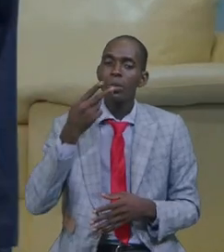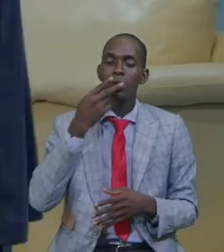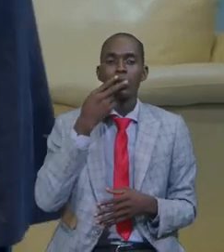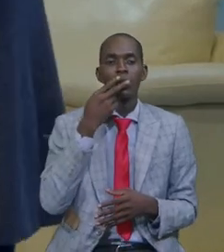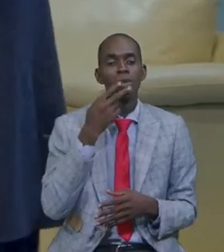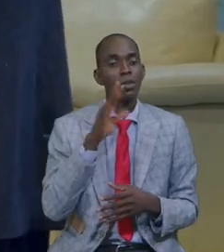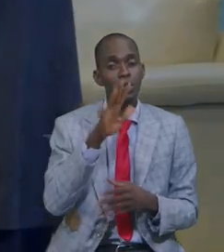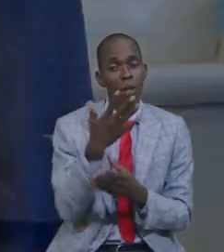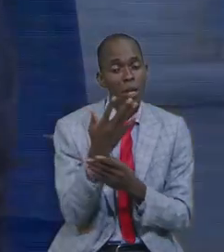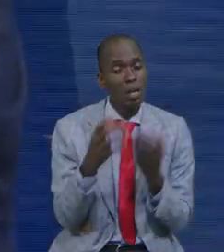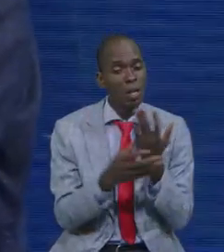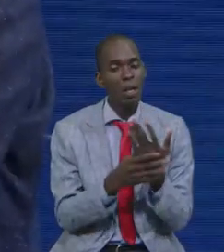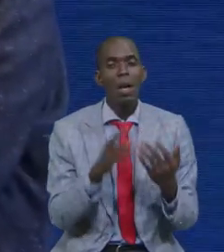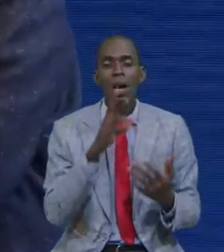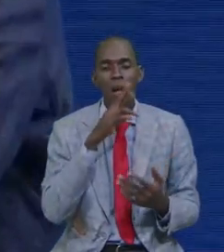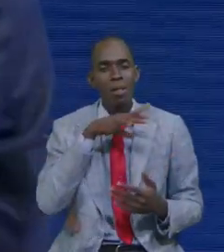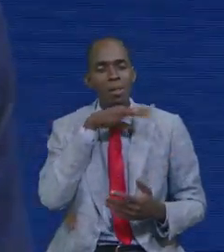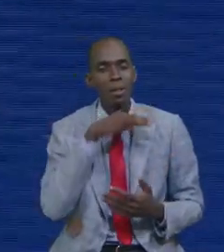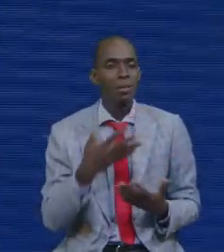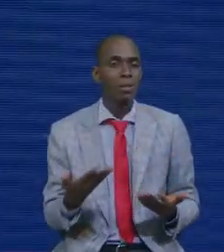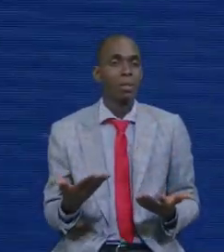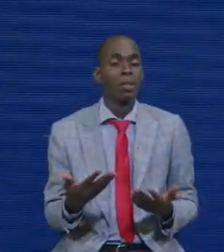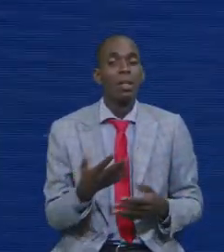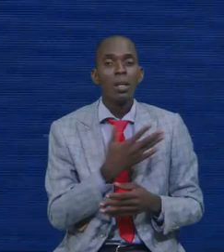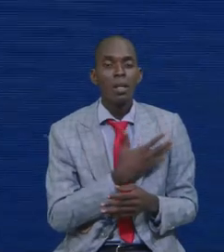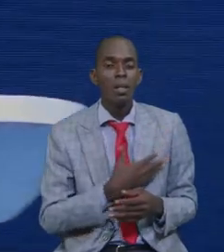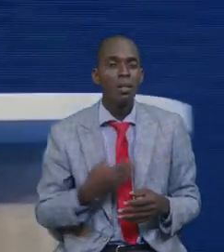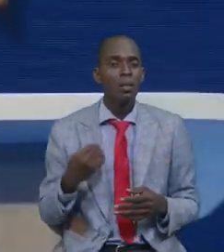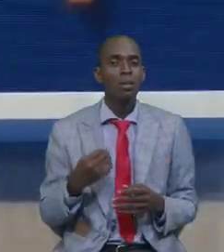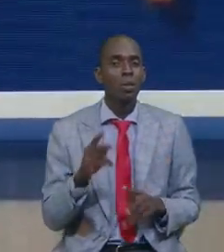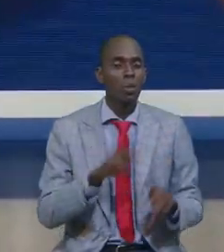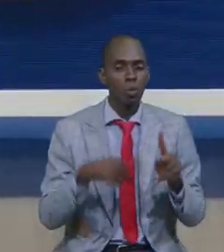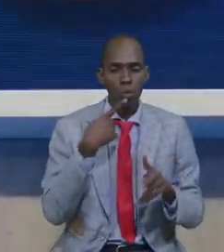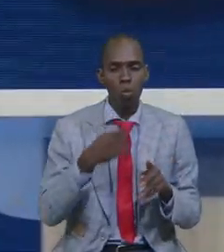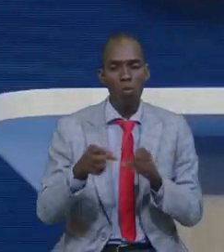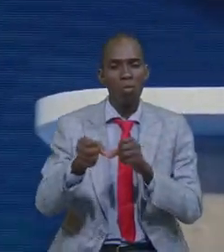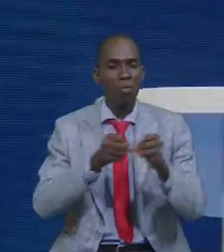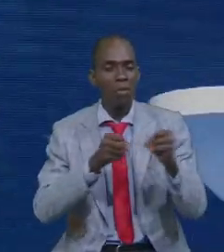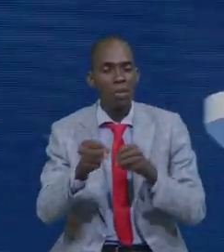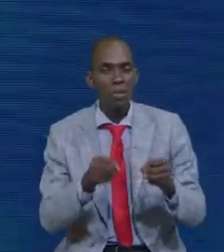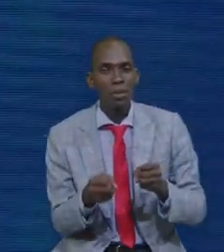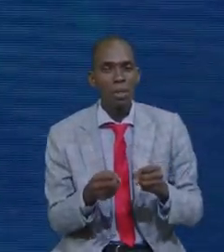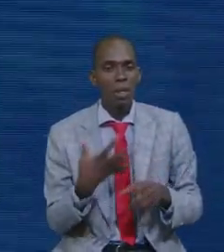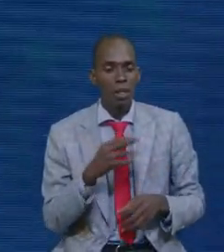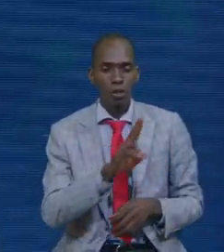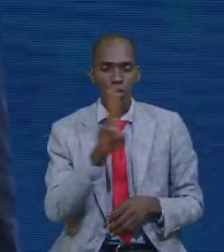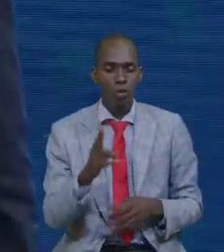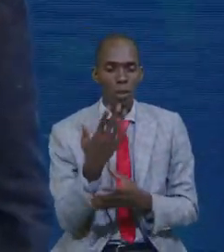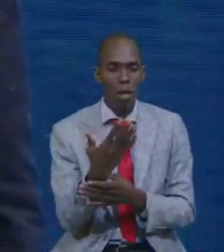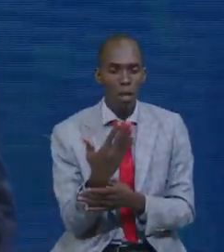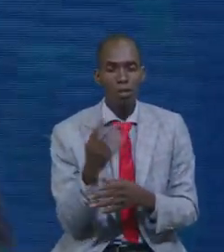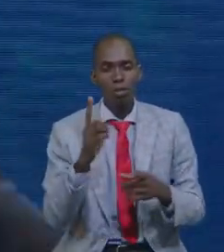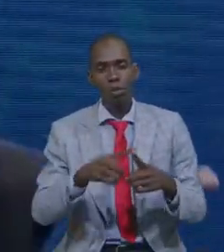your hands defiled. And those who fight and they use their hand to hurt